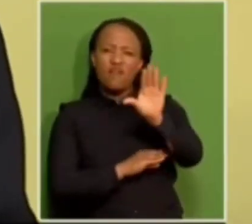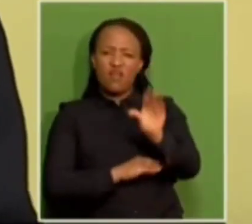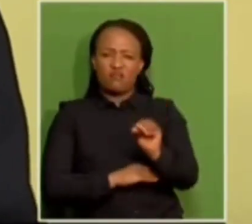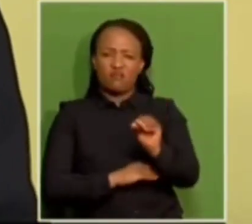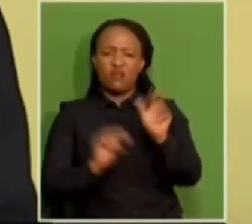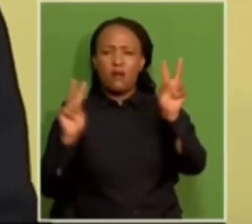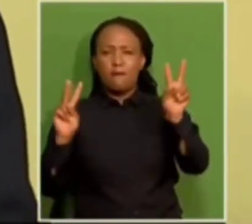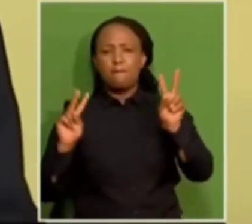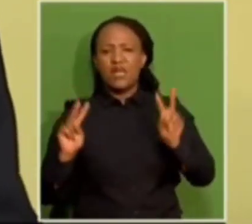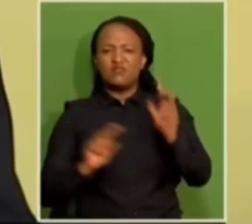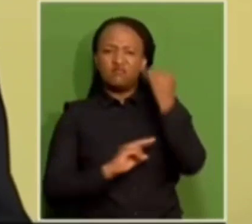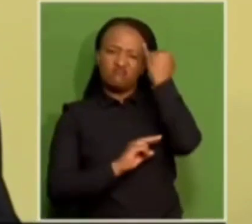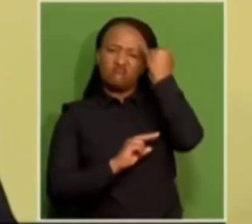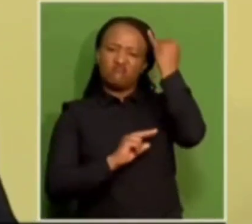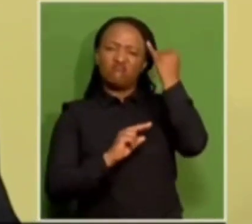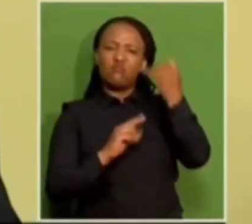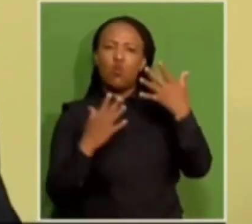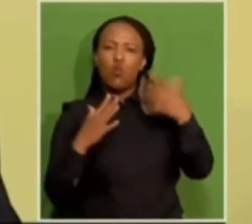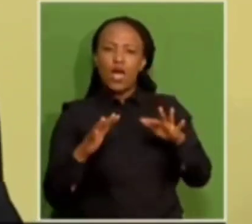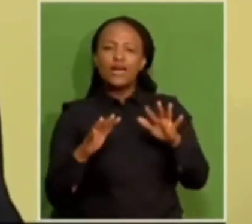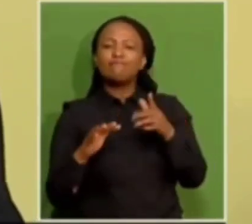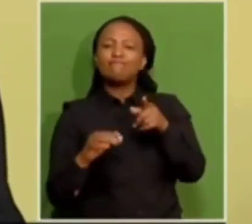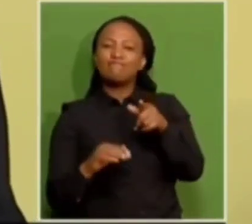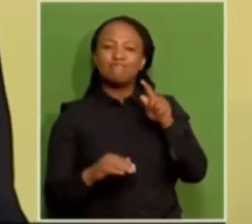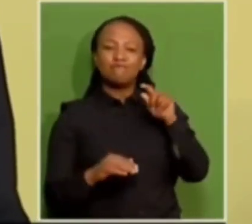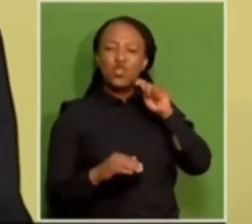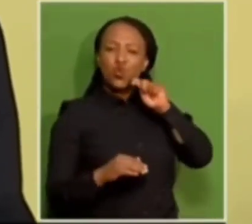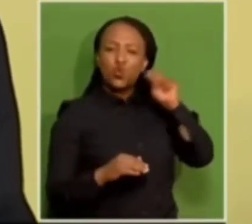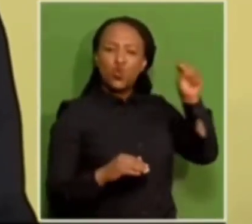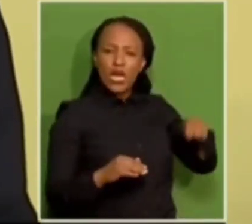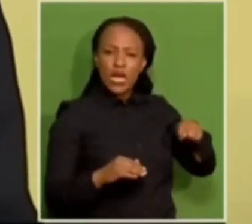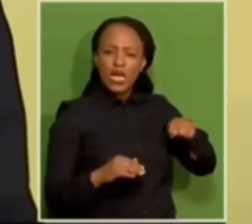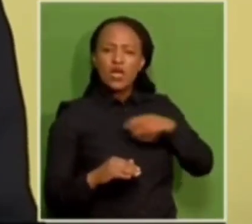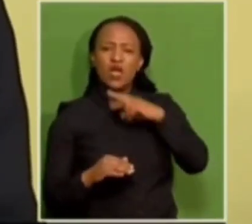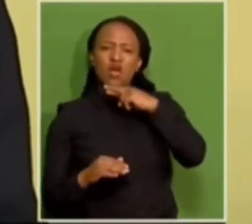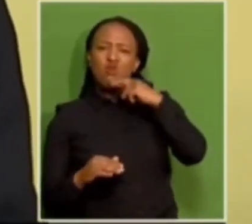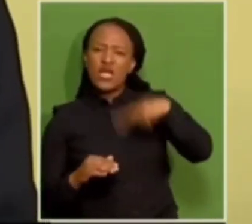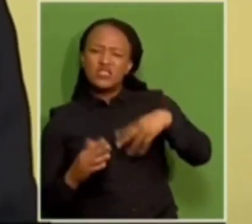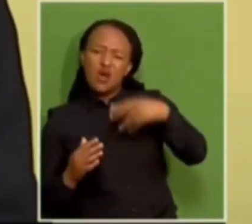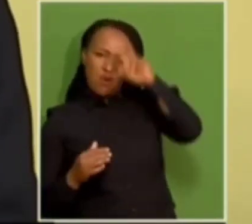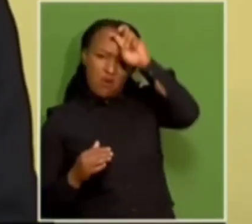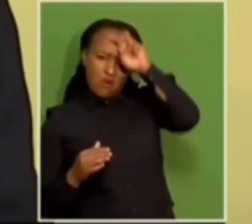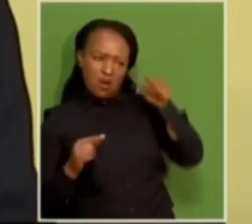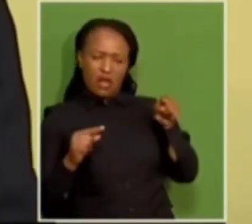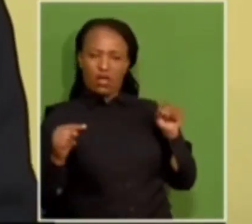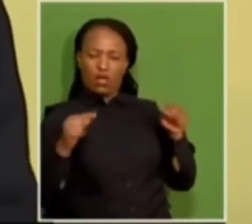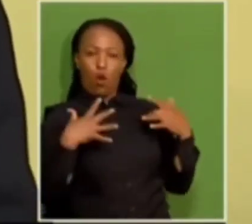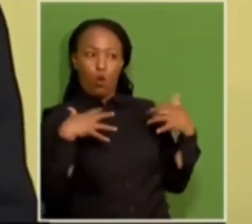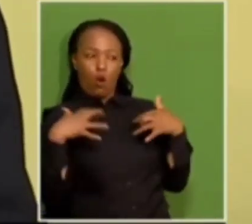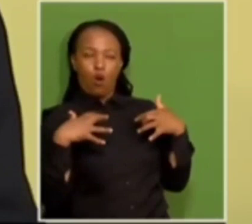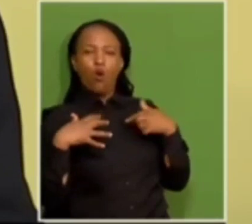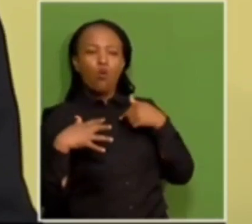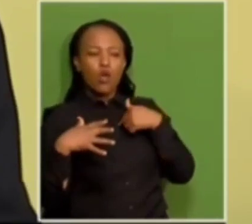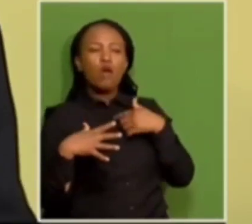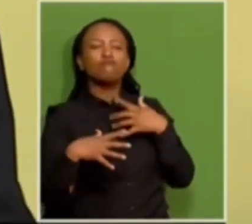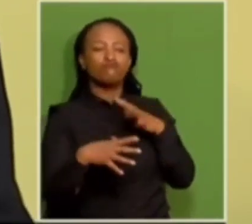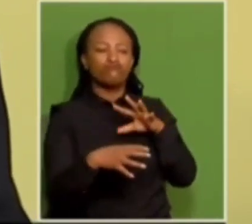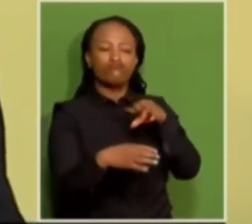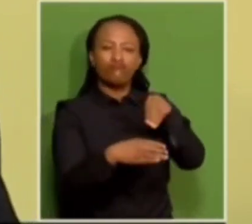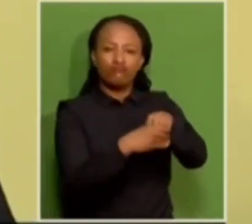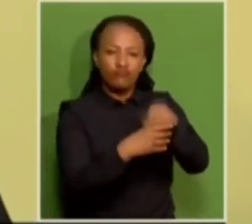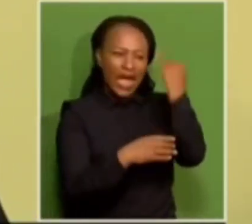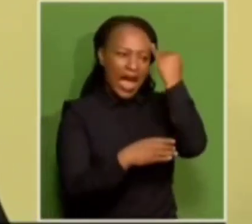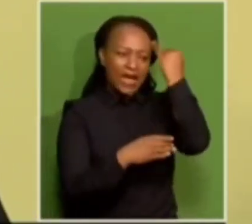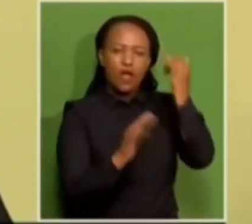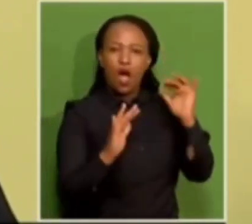Peace initiative to seek peace in the Ukraine and Russia conflict through this African